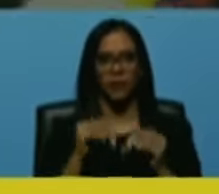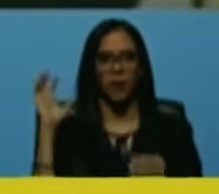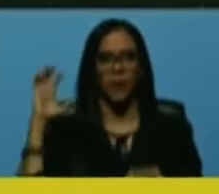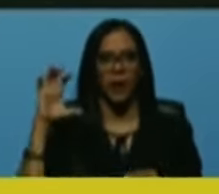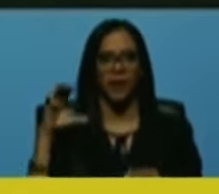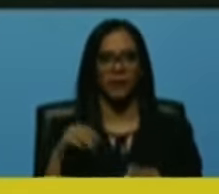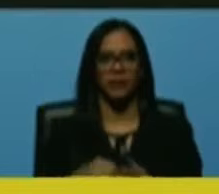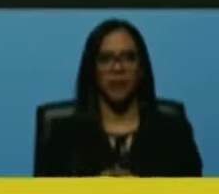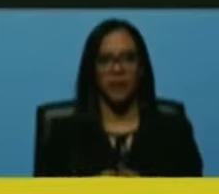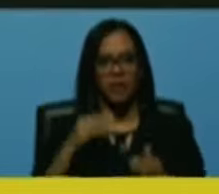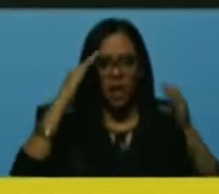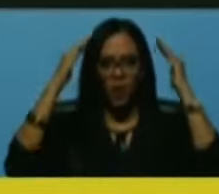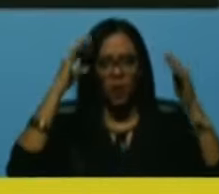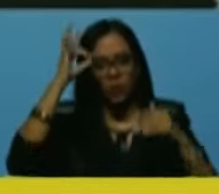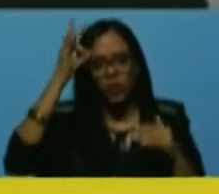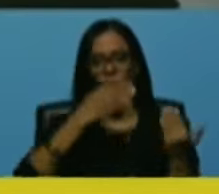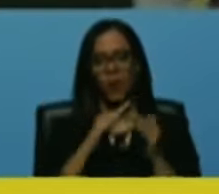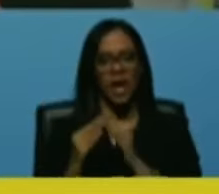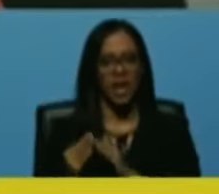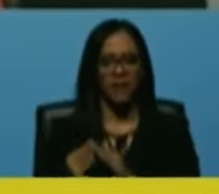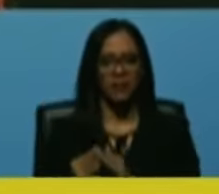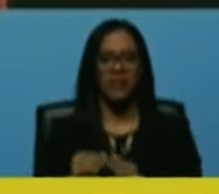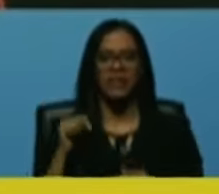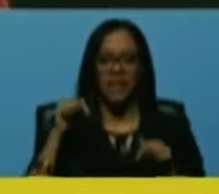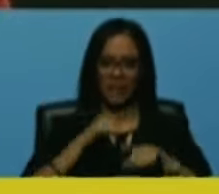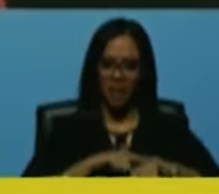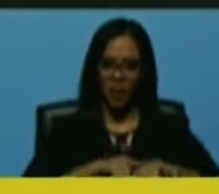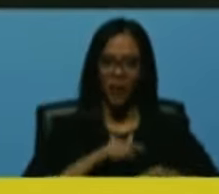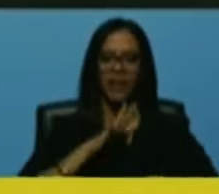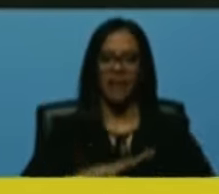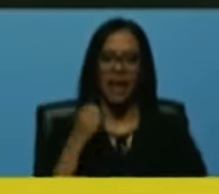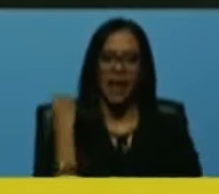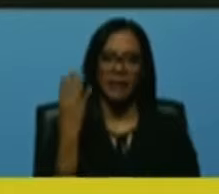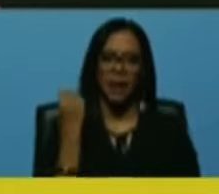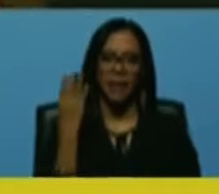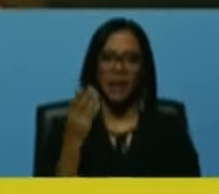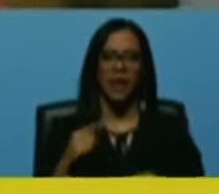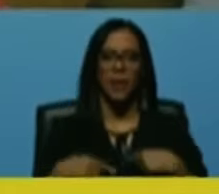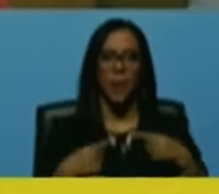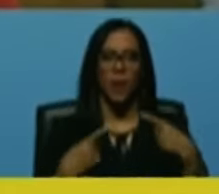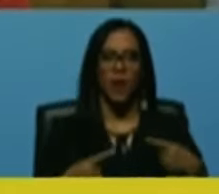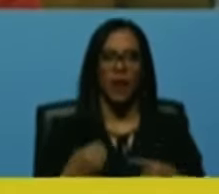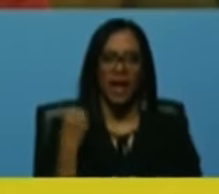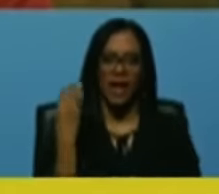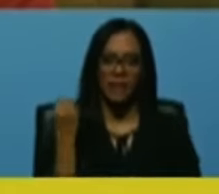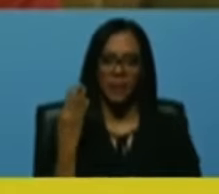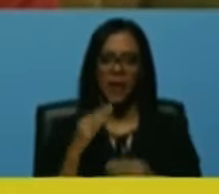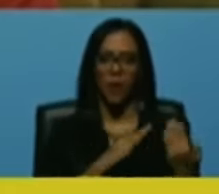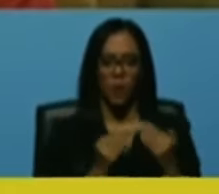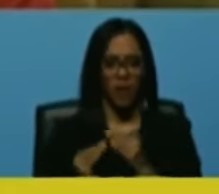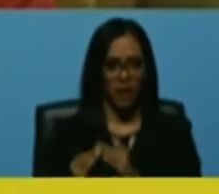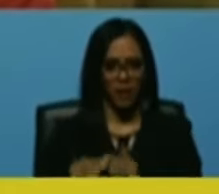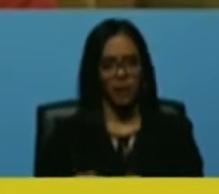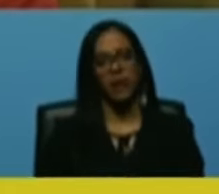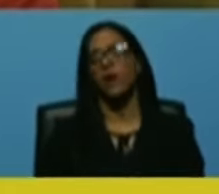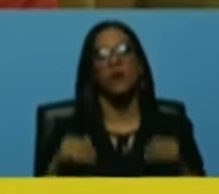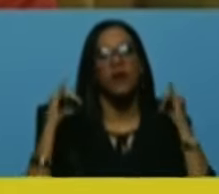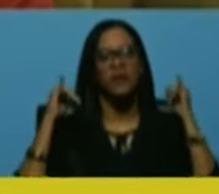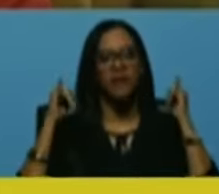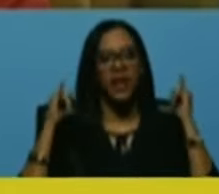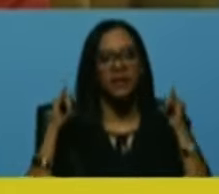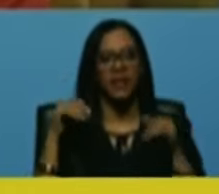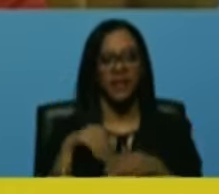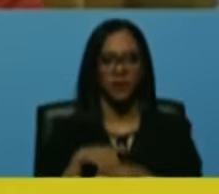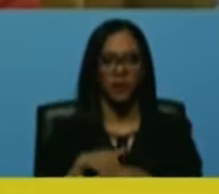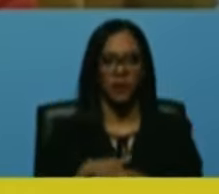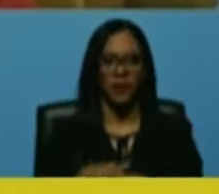Good afternoon, the communities that are now in assembly, in the popular assembly. This really is a very